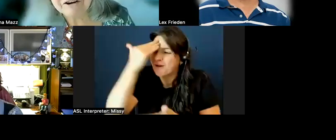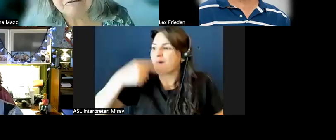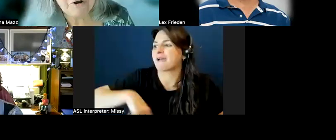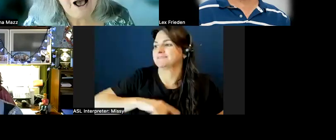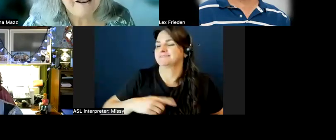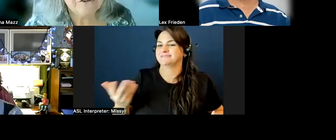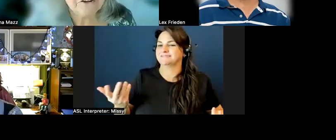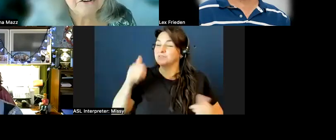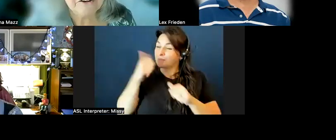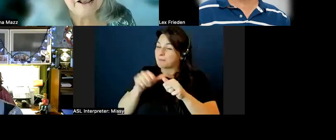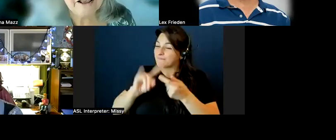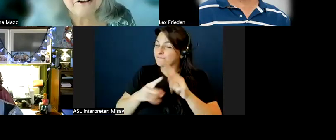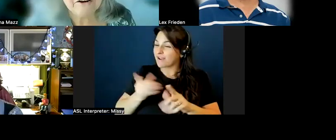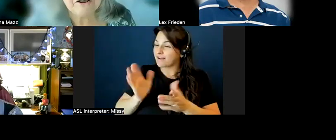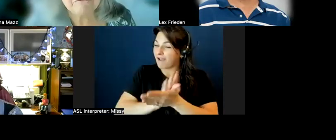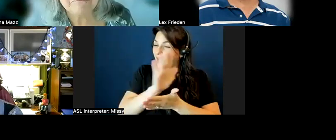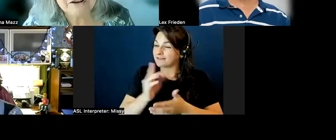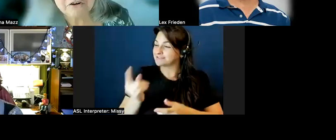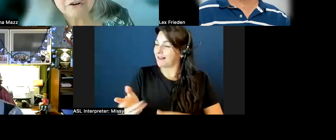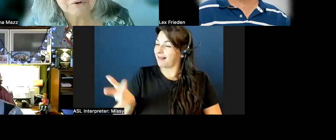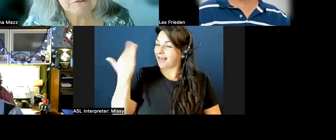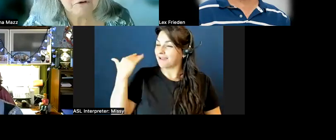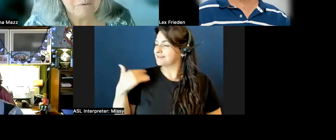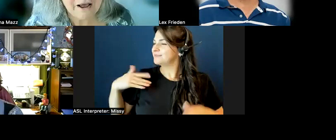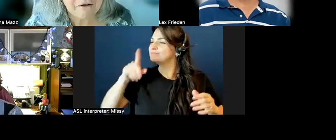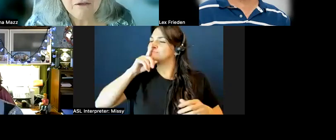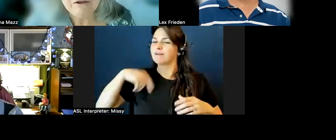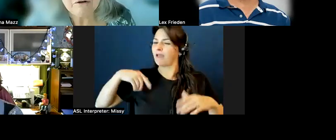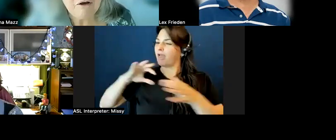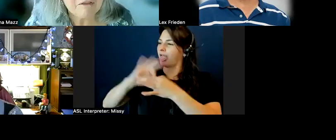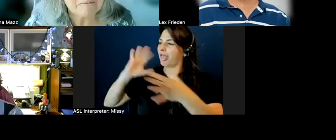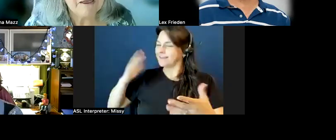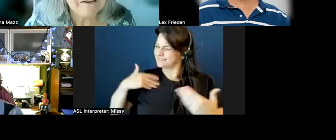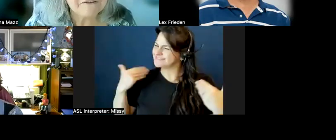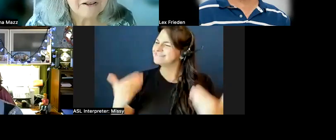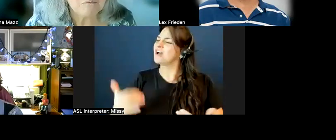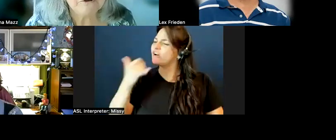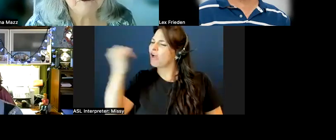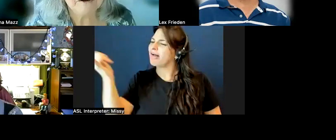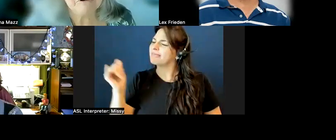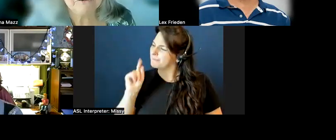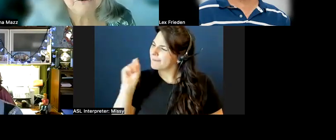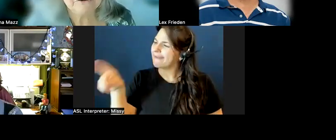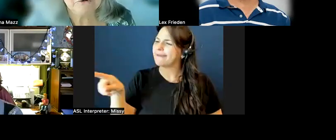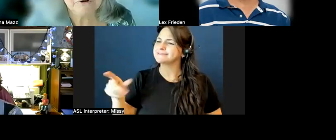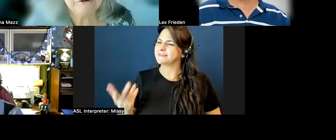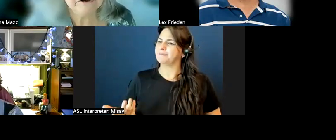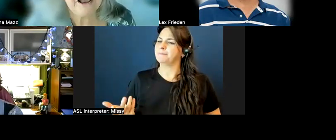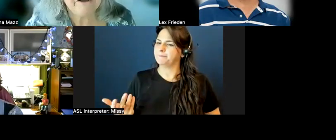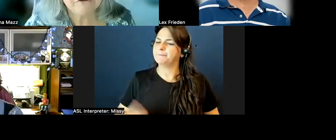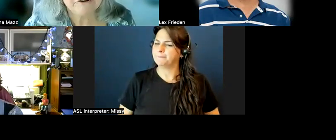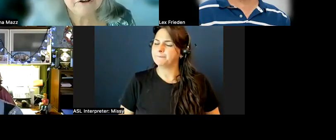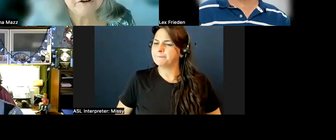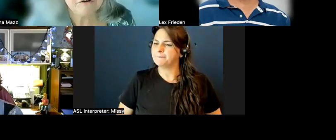Remember that friend from college that you know you haven't been in touch with for a while. call them, ask them when you've got a project and